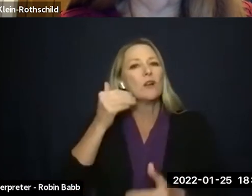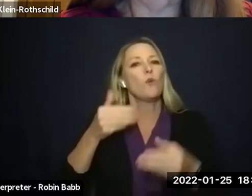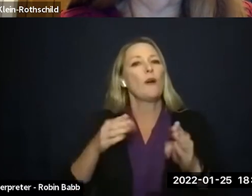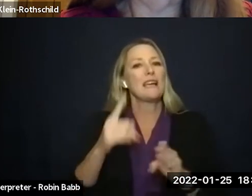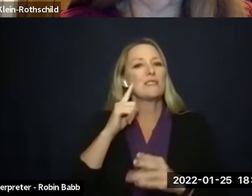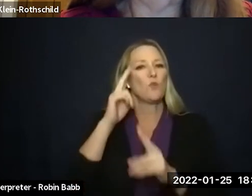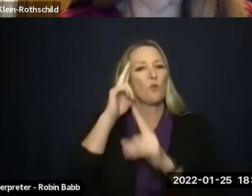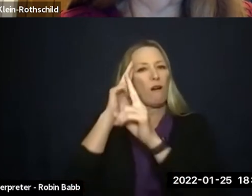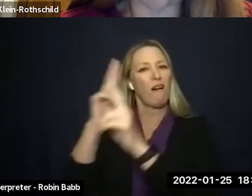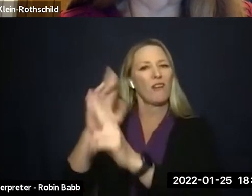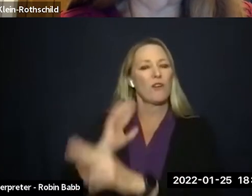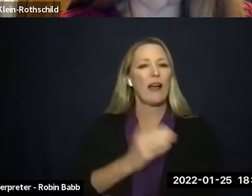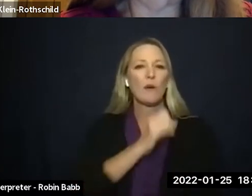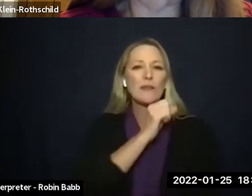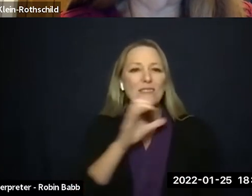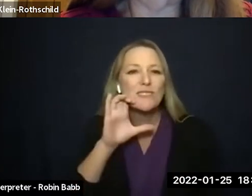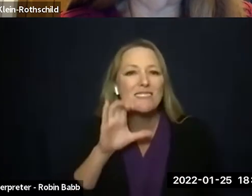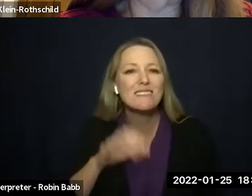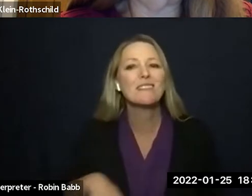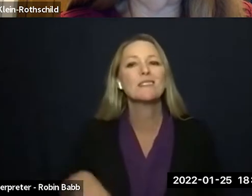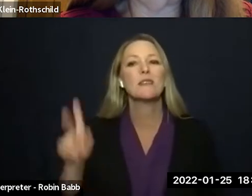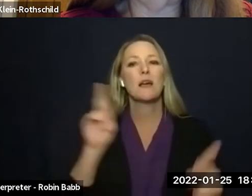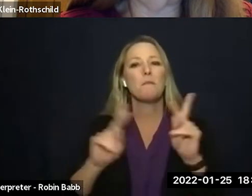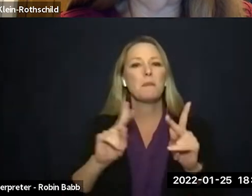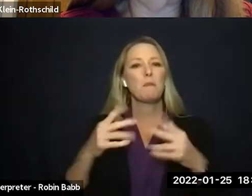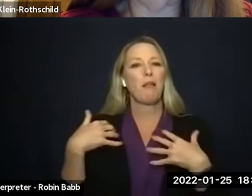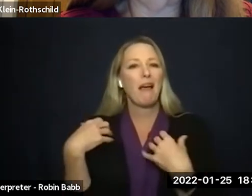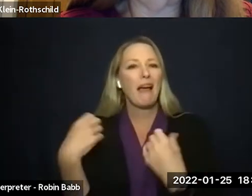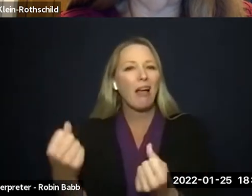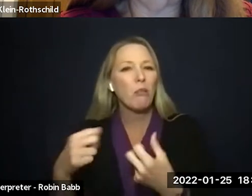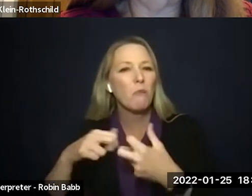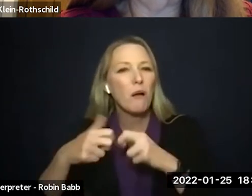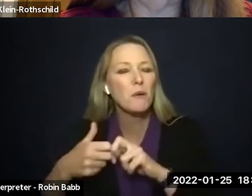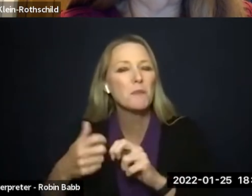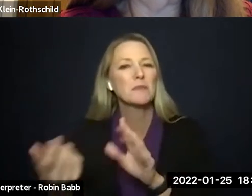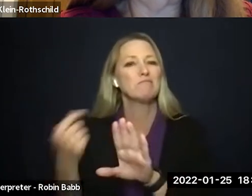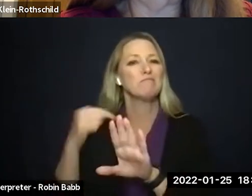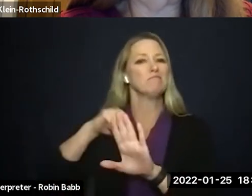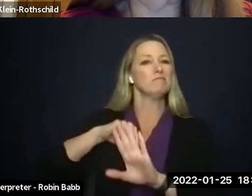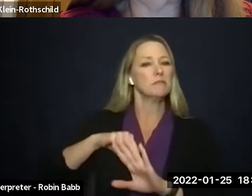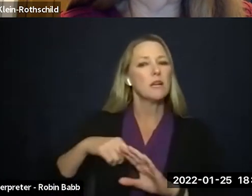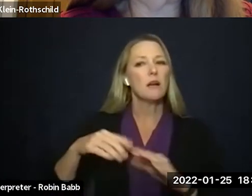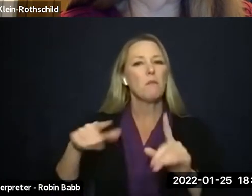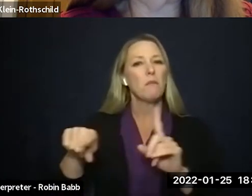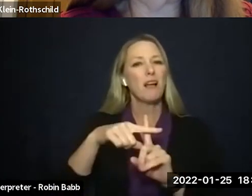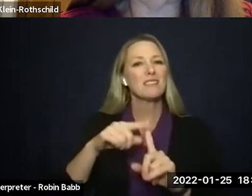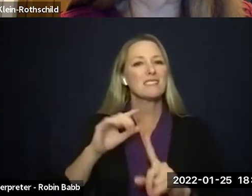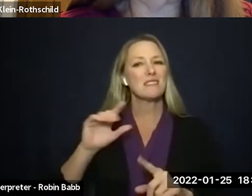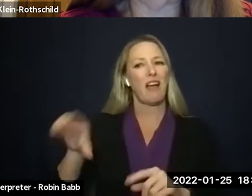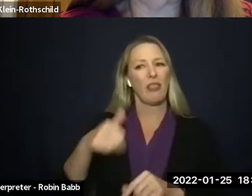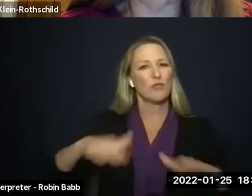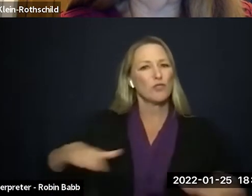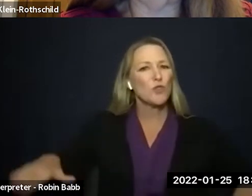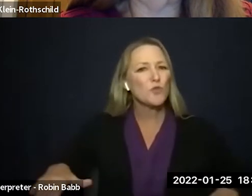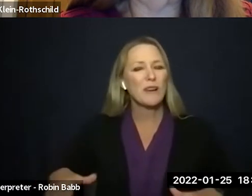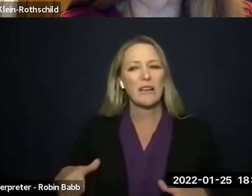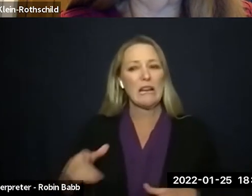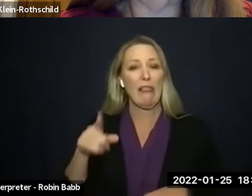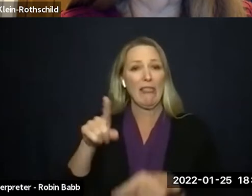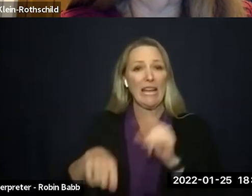immunocompromised folks and our children who don't have agency in the decisions that adults are making about their